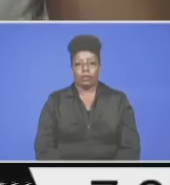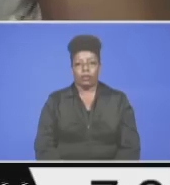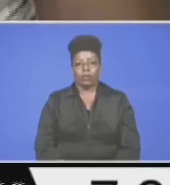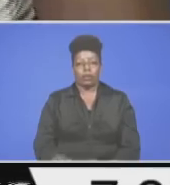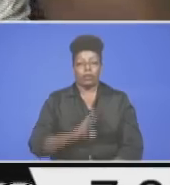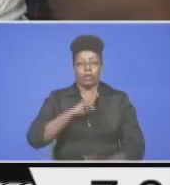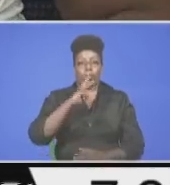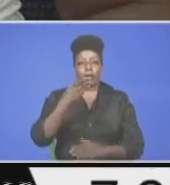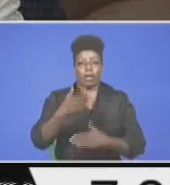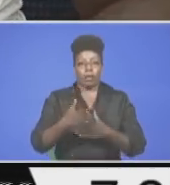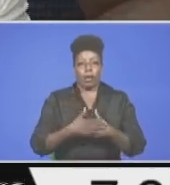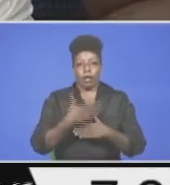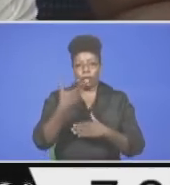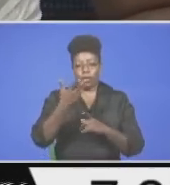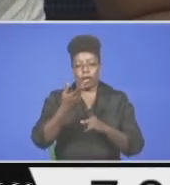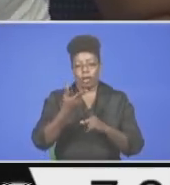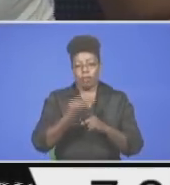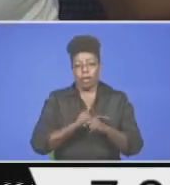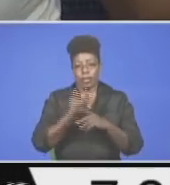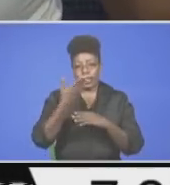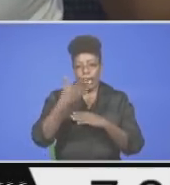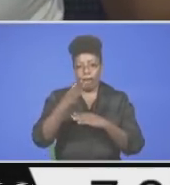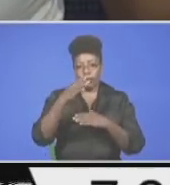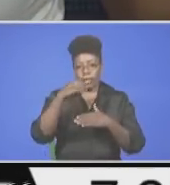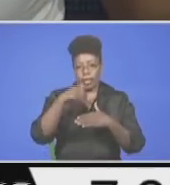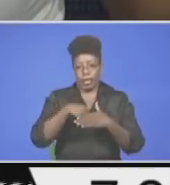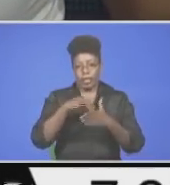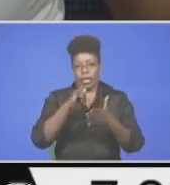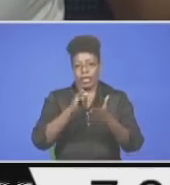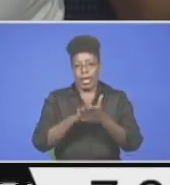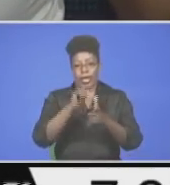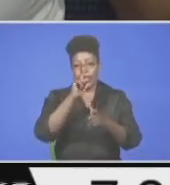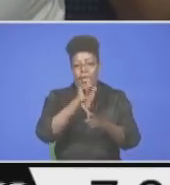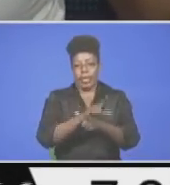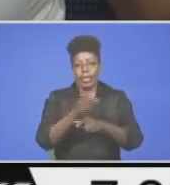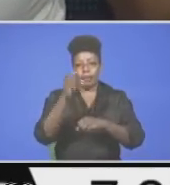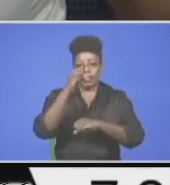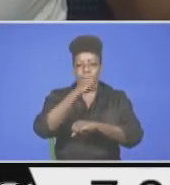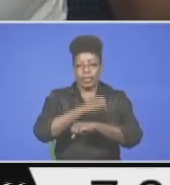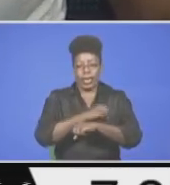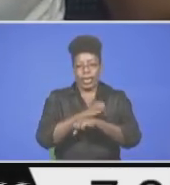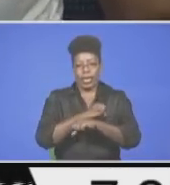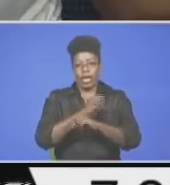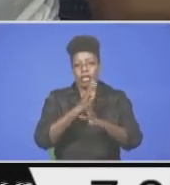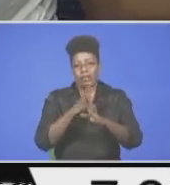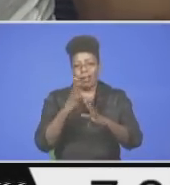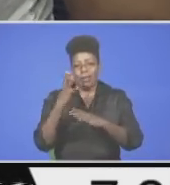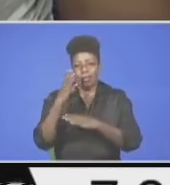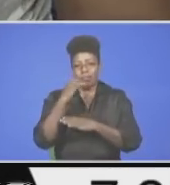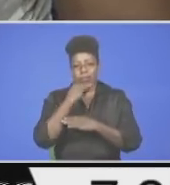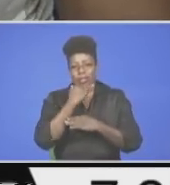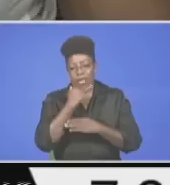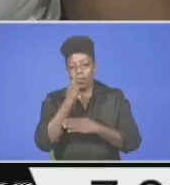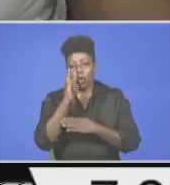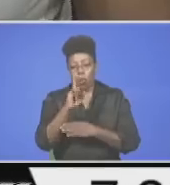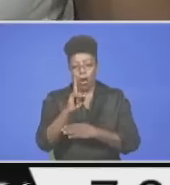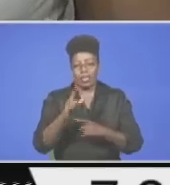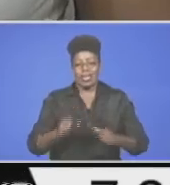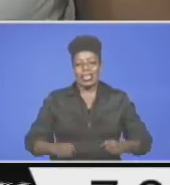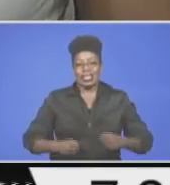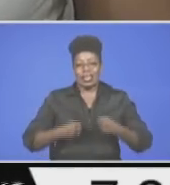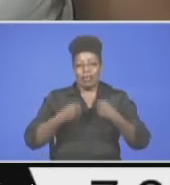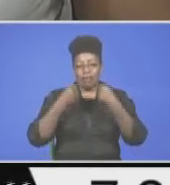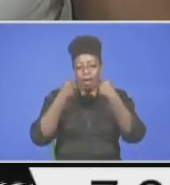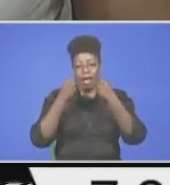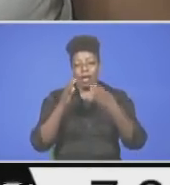Welcome back. 3 months after being involved in that horrific Labor Day traffic mishap, one survivor is sharing her story and